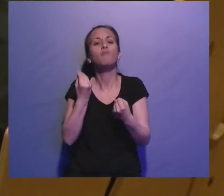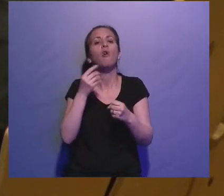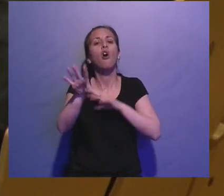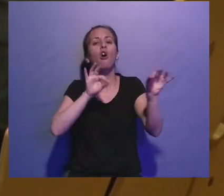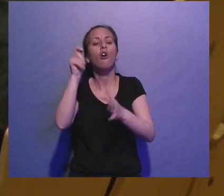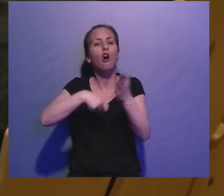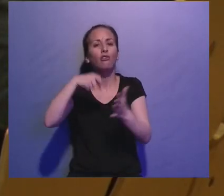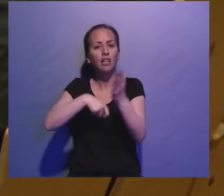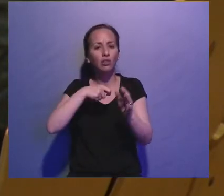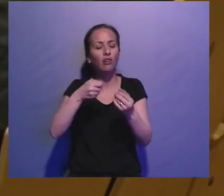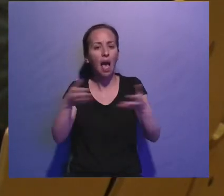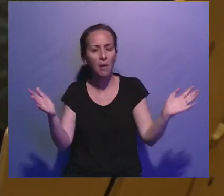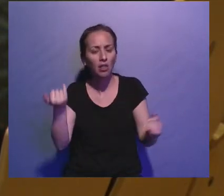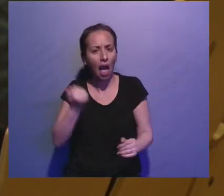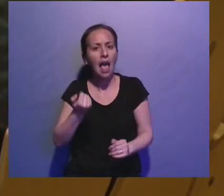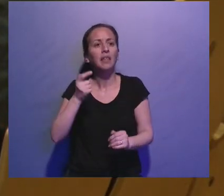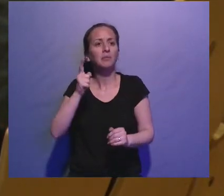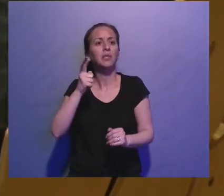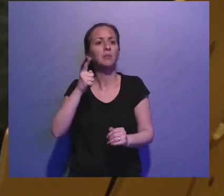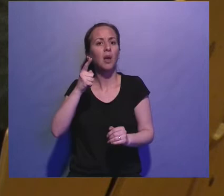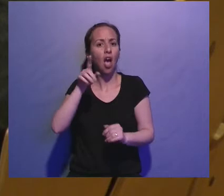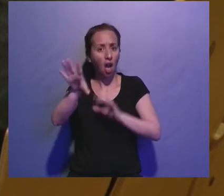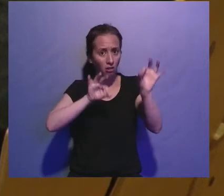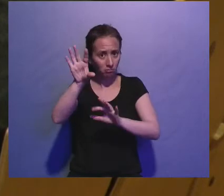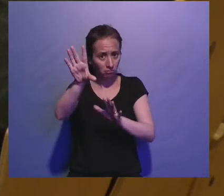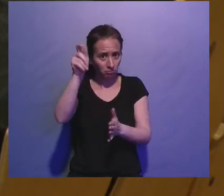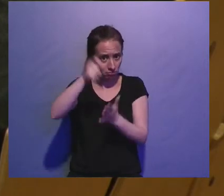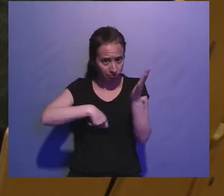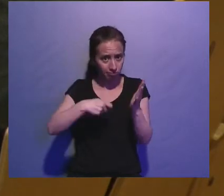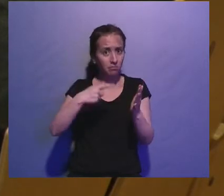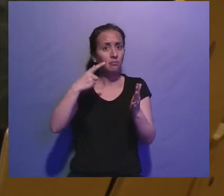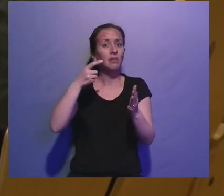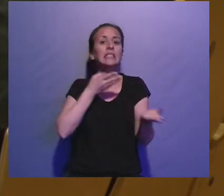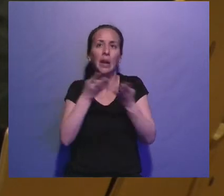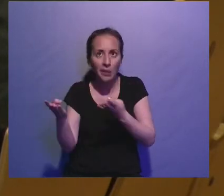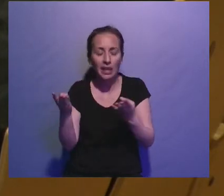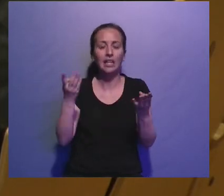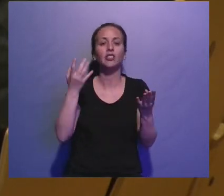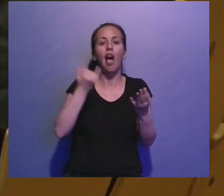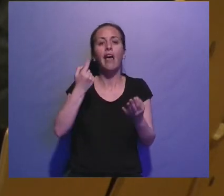you manage open procurement? Is there any